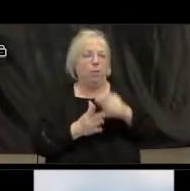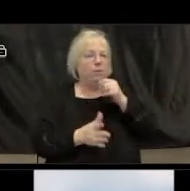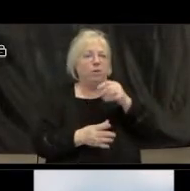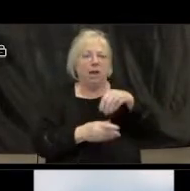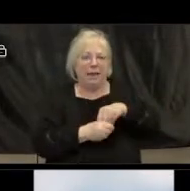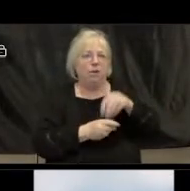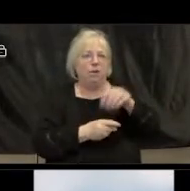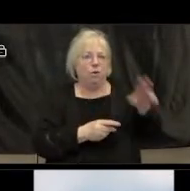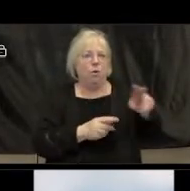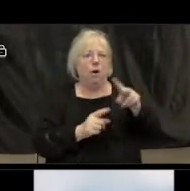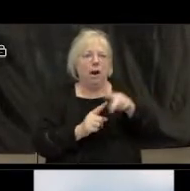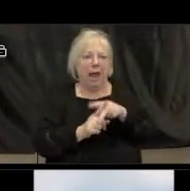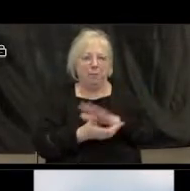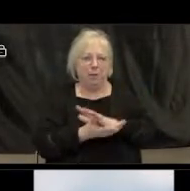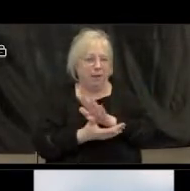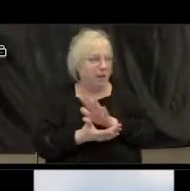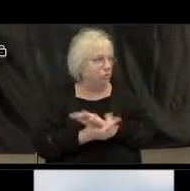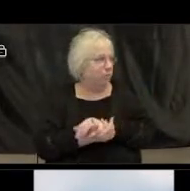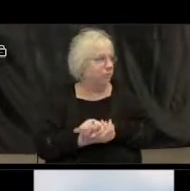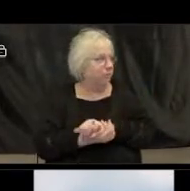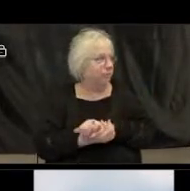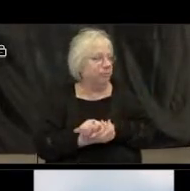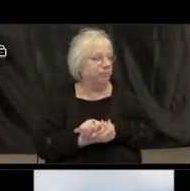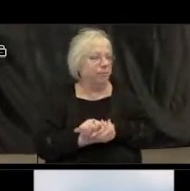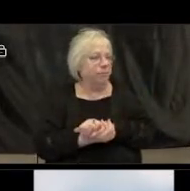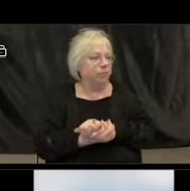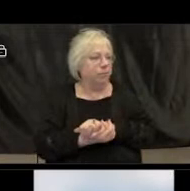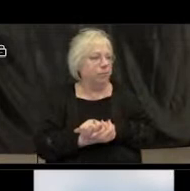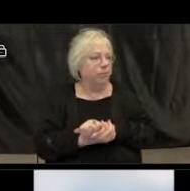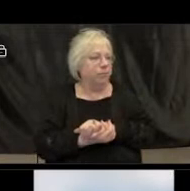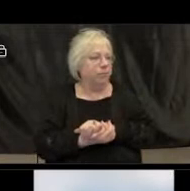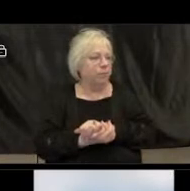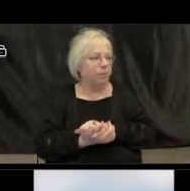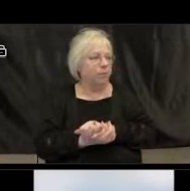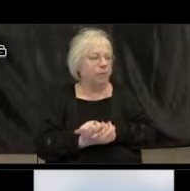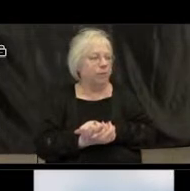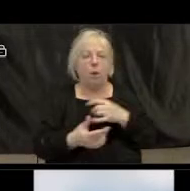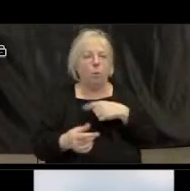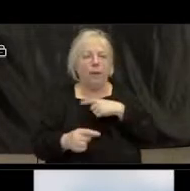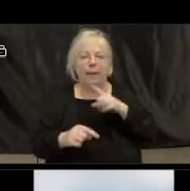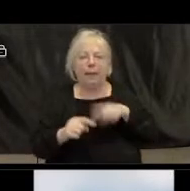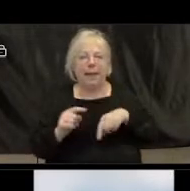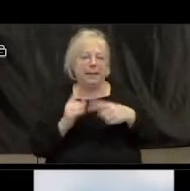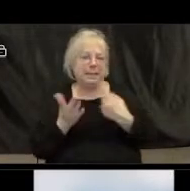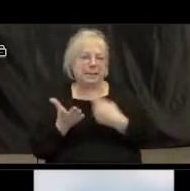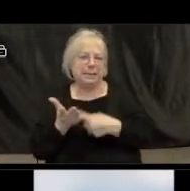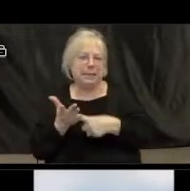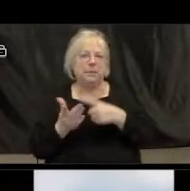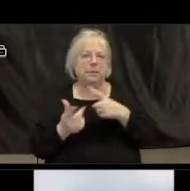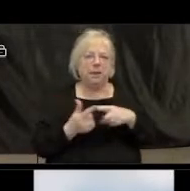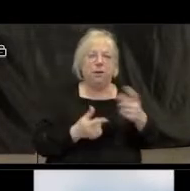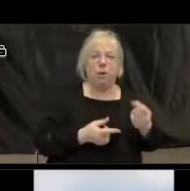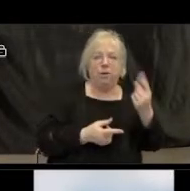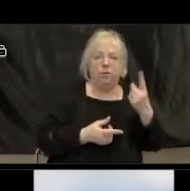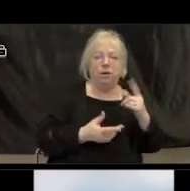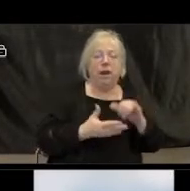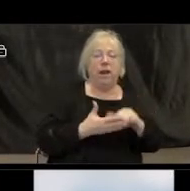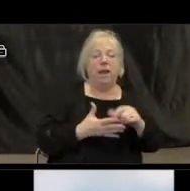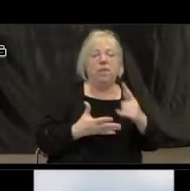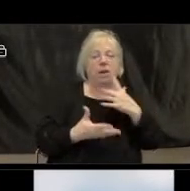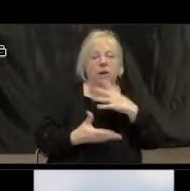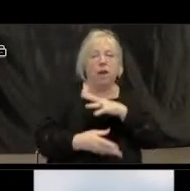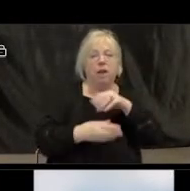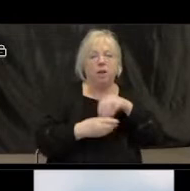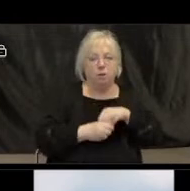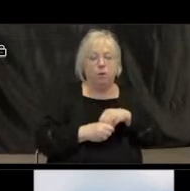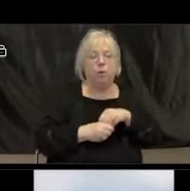applications. You know, so addressing them, we can't address them until you understand they either going to be in there, or you're